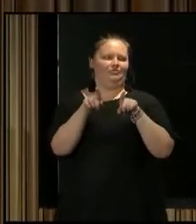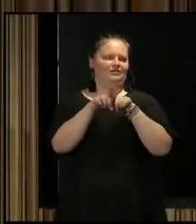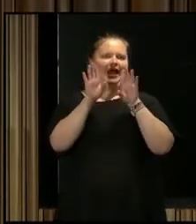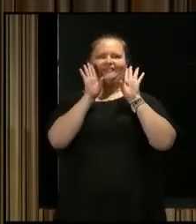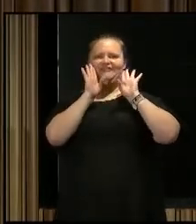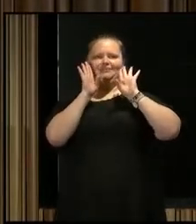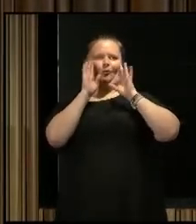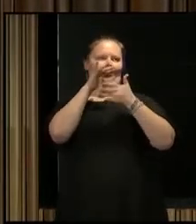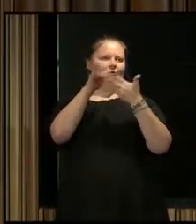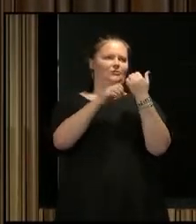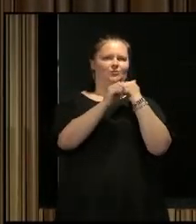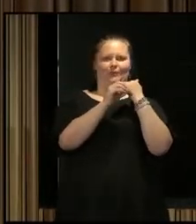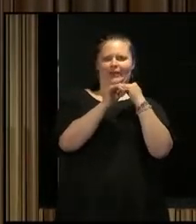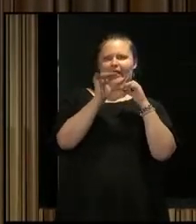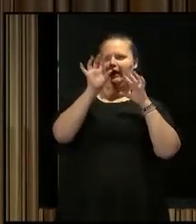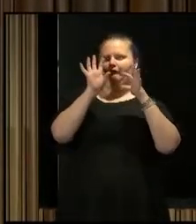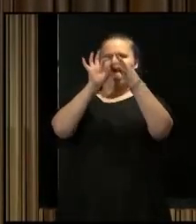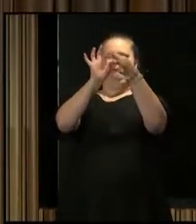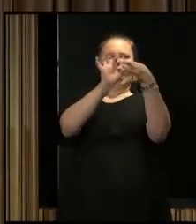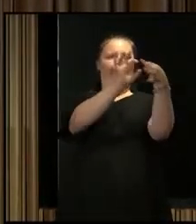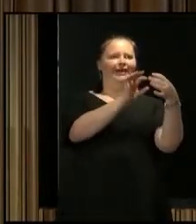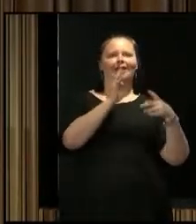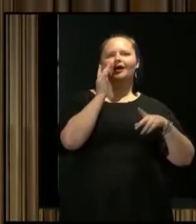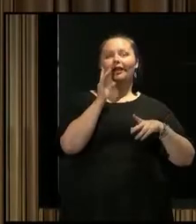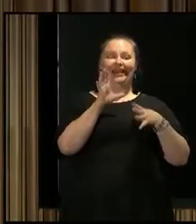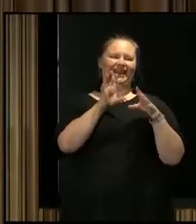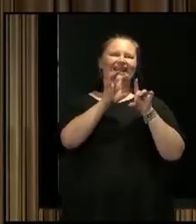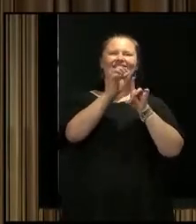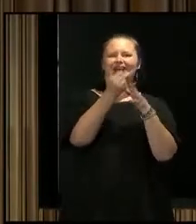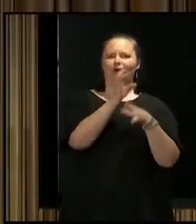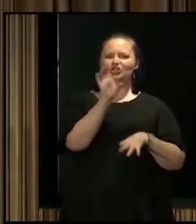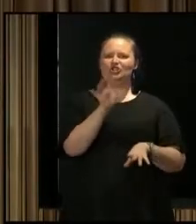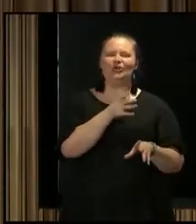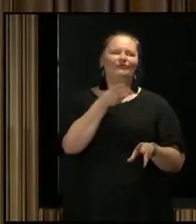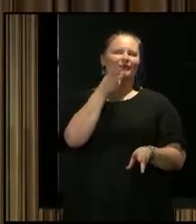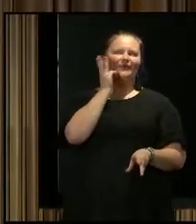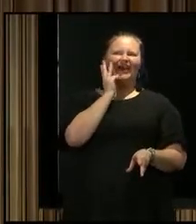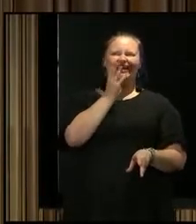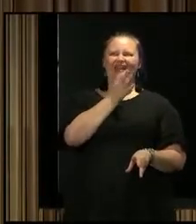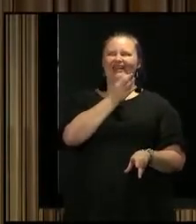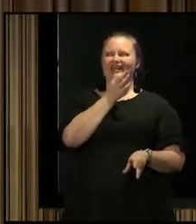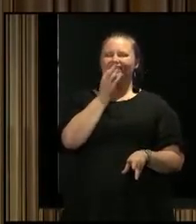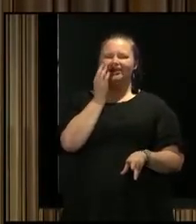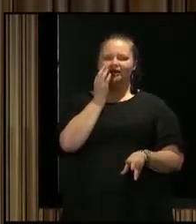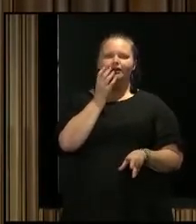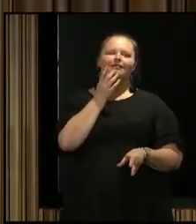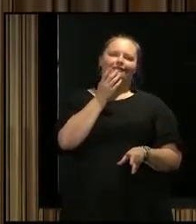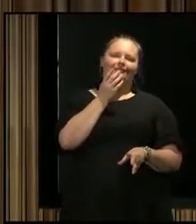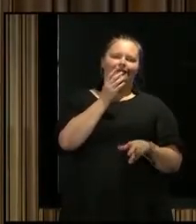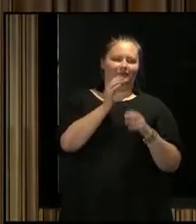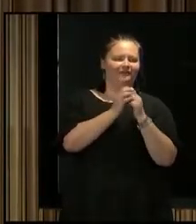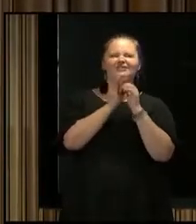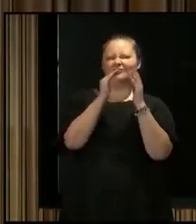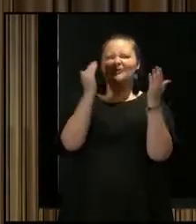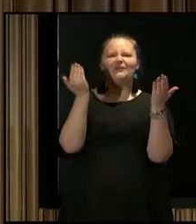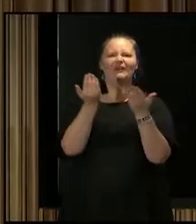or the social media when we were all starting to do, let's catch up on Zoom for a wine, and that got a bit boring. That then friends from around the world, and it was